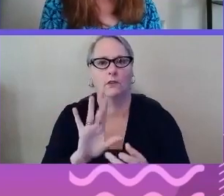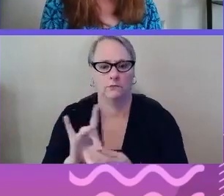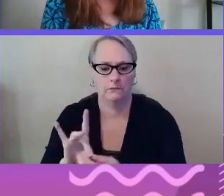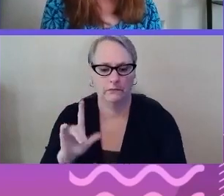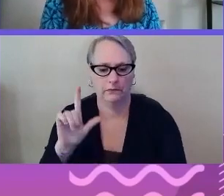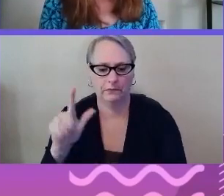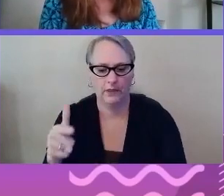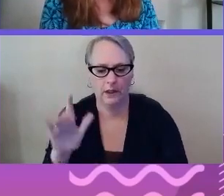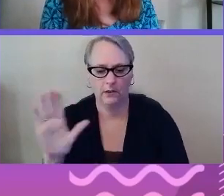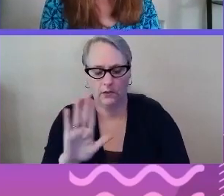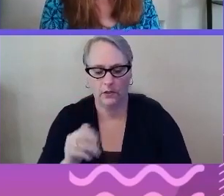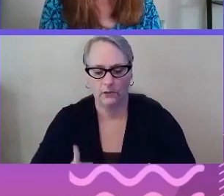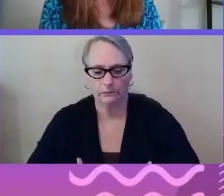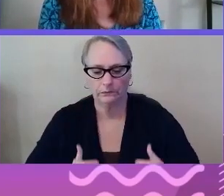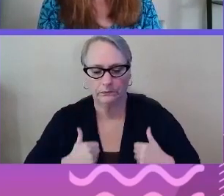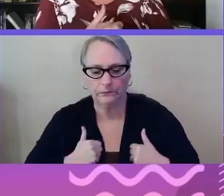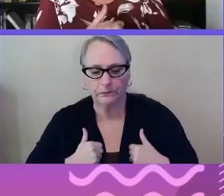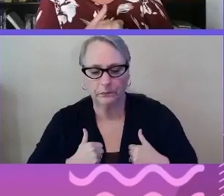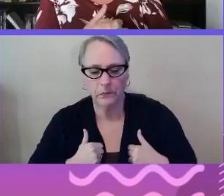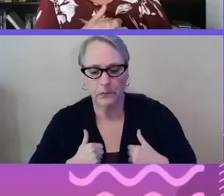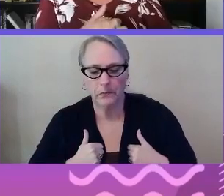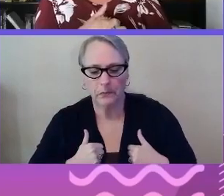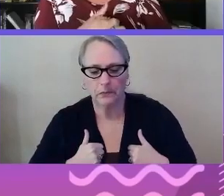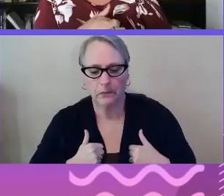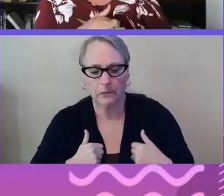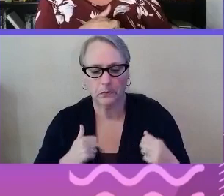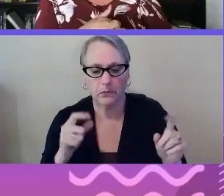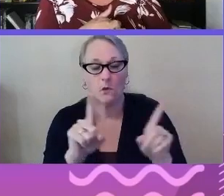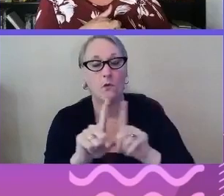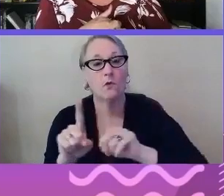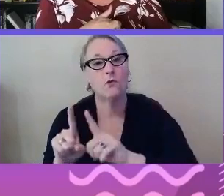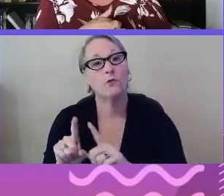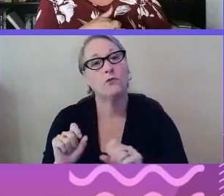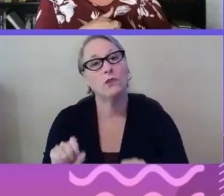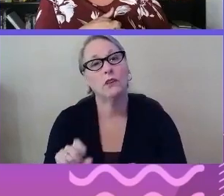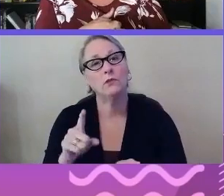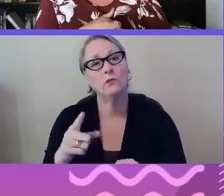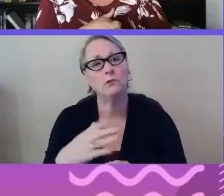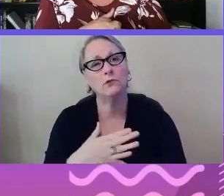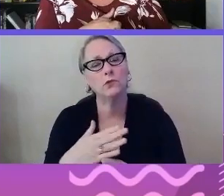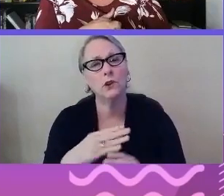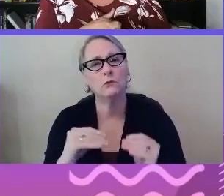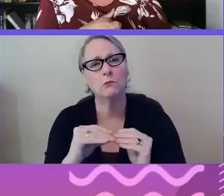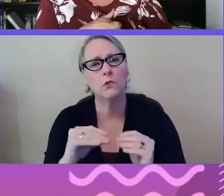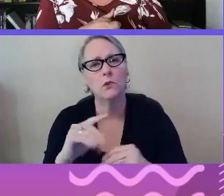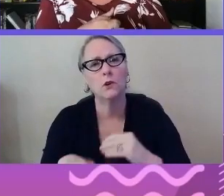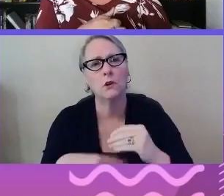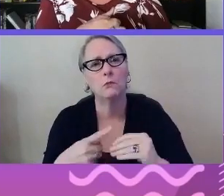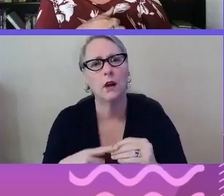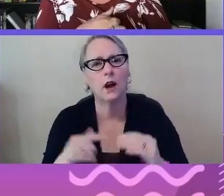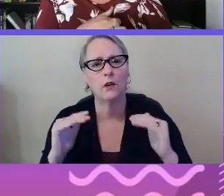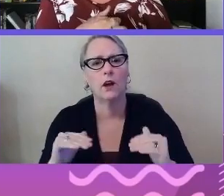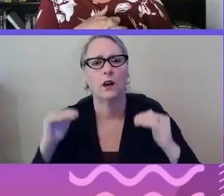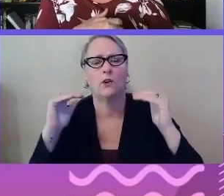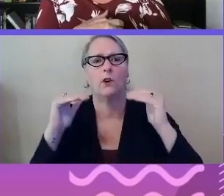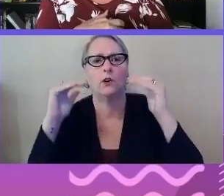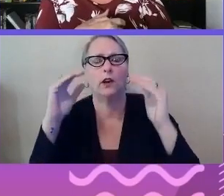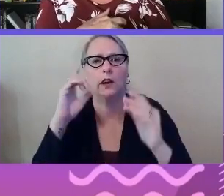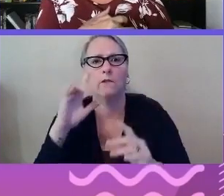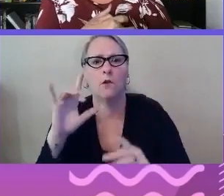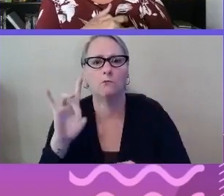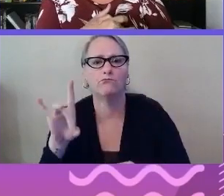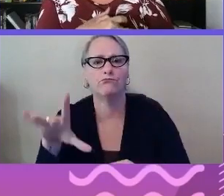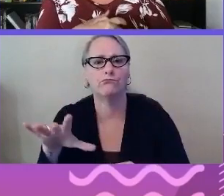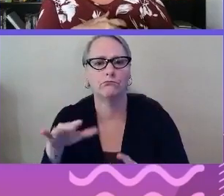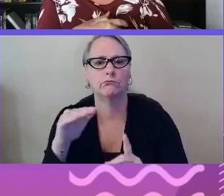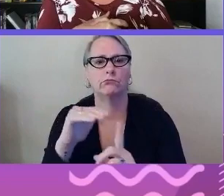Yeah, great. Thank you so much. Can you also share a little bit more, Bonnie, about the hierarchy of prompts?